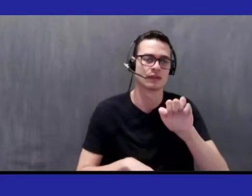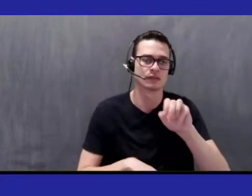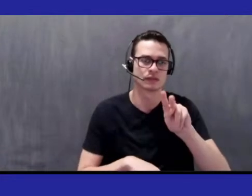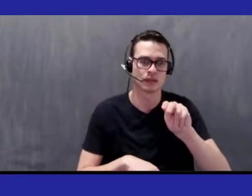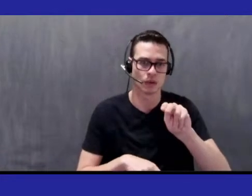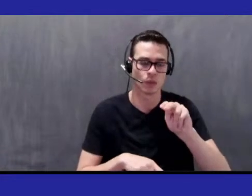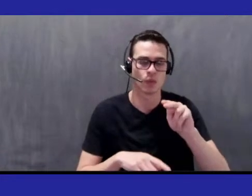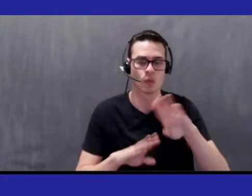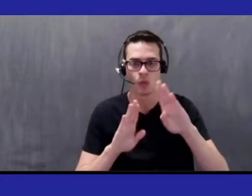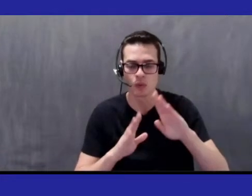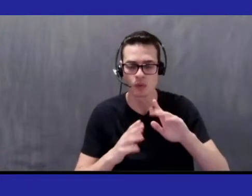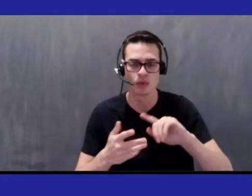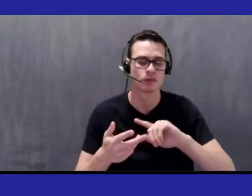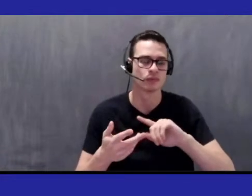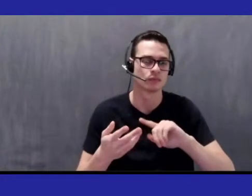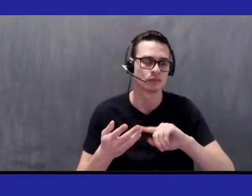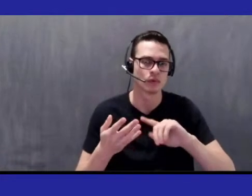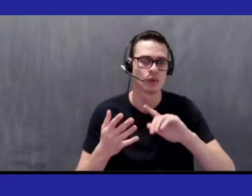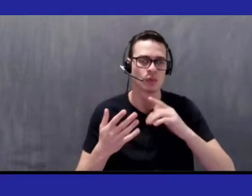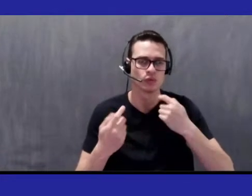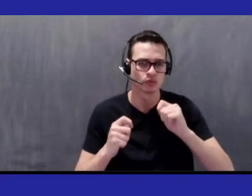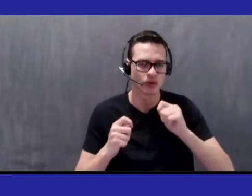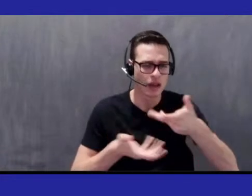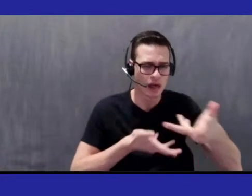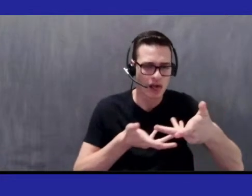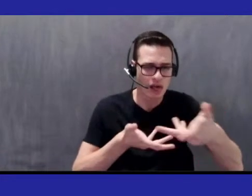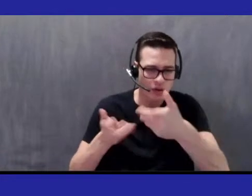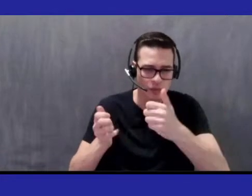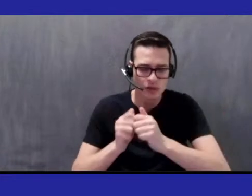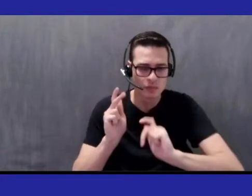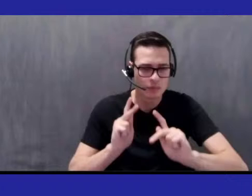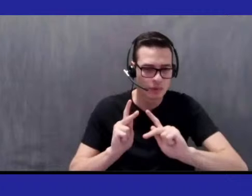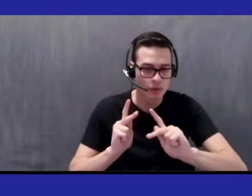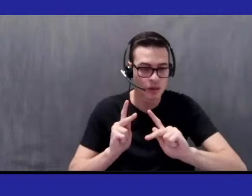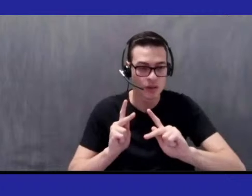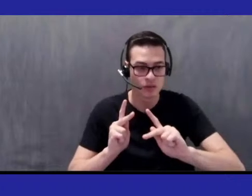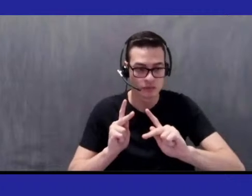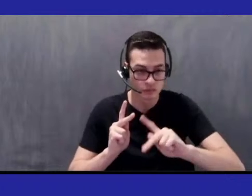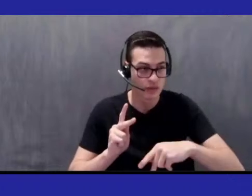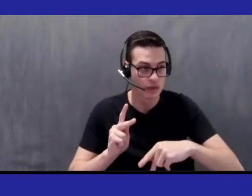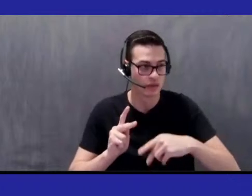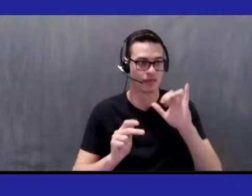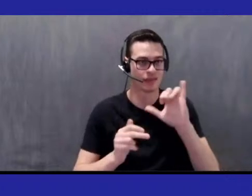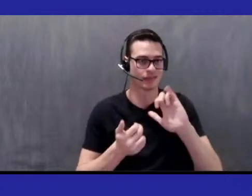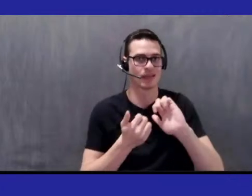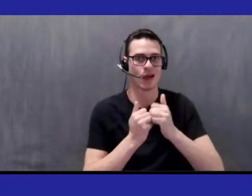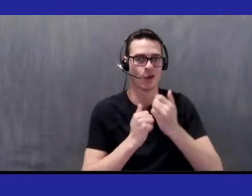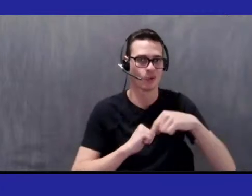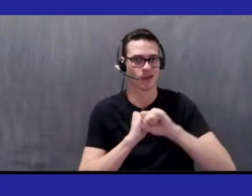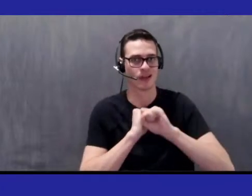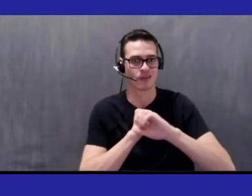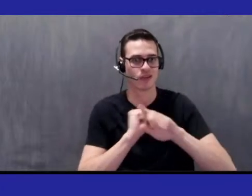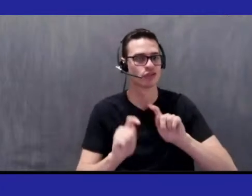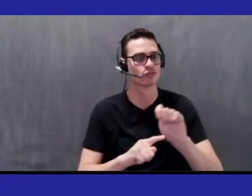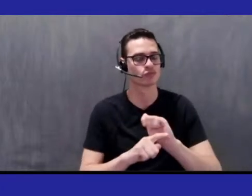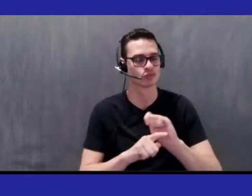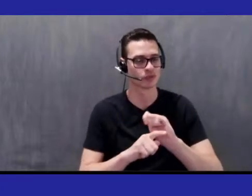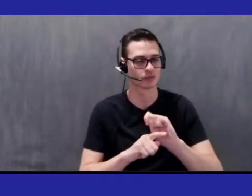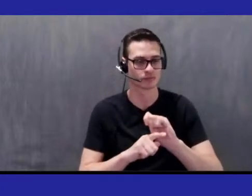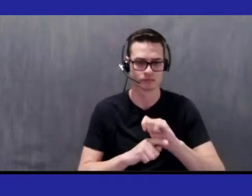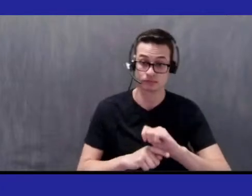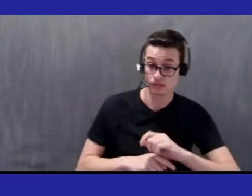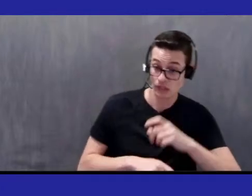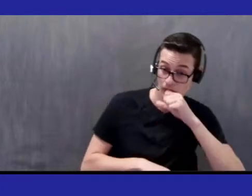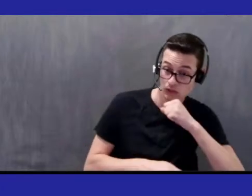try to socialize it as much as possible, and that's how they know the trainings that are taking place. So the age group range, is it